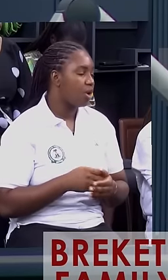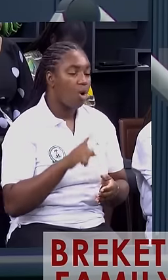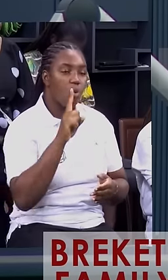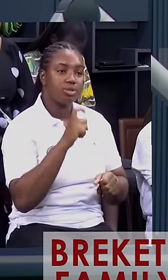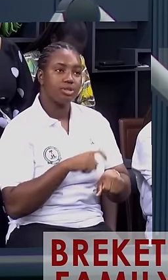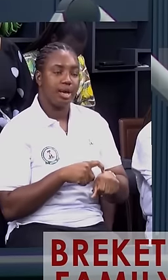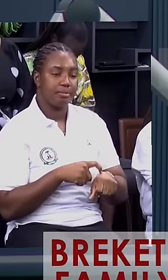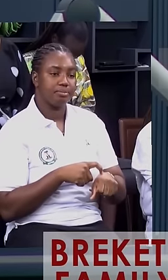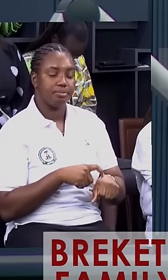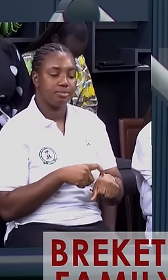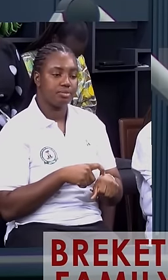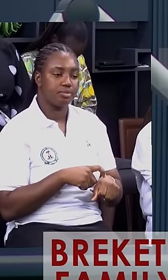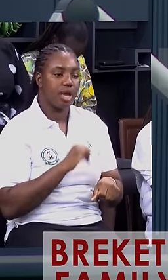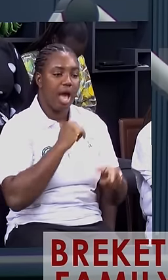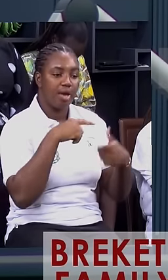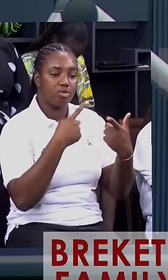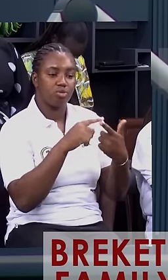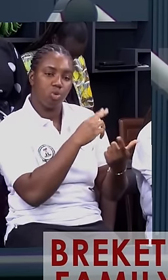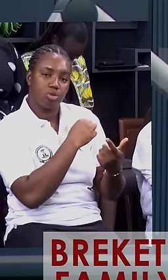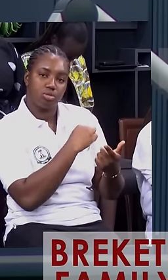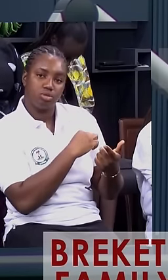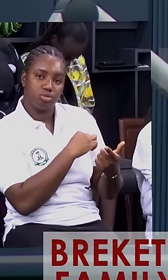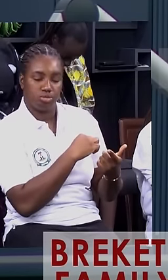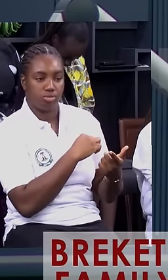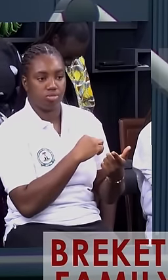One time, I go hospital,